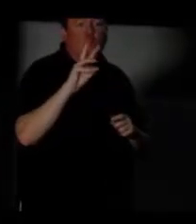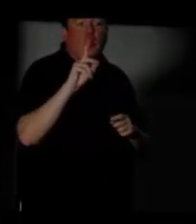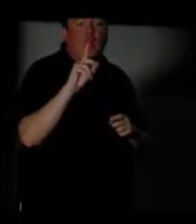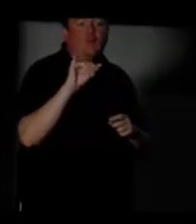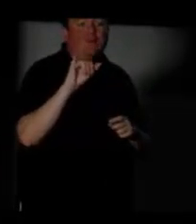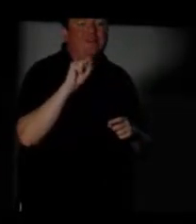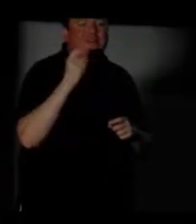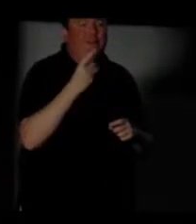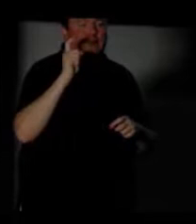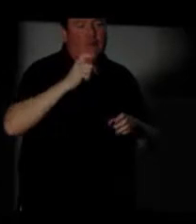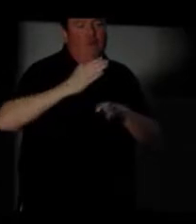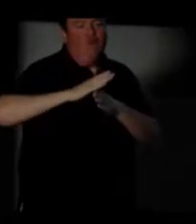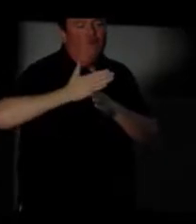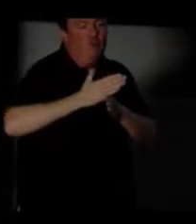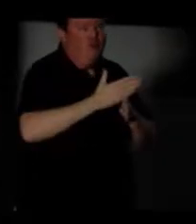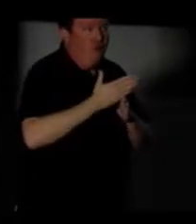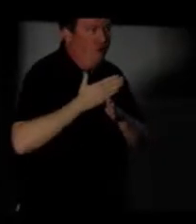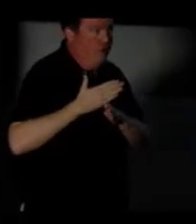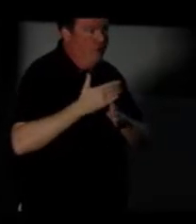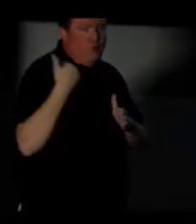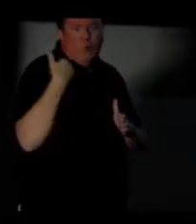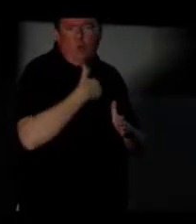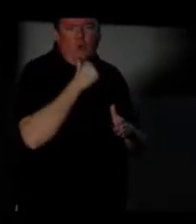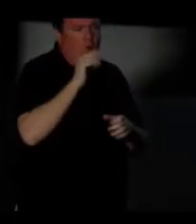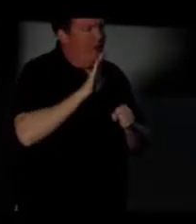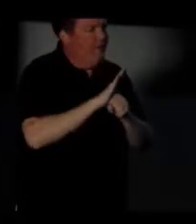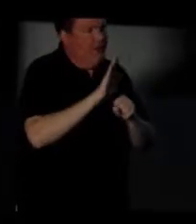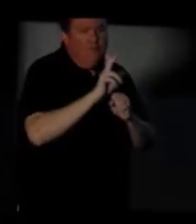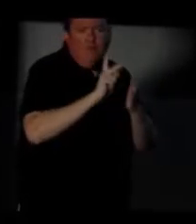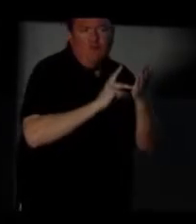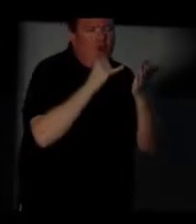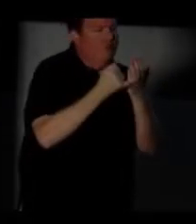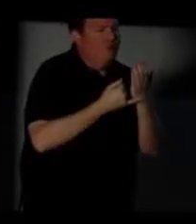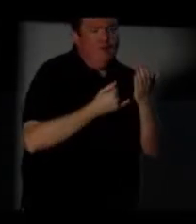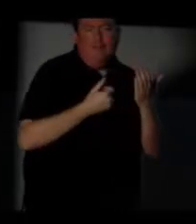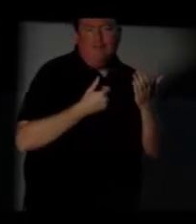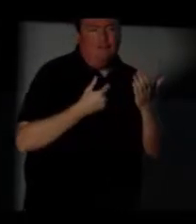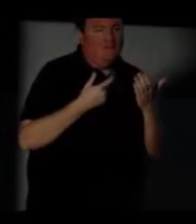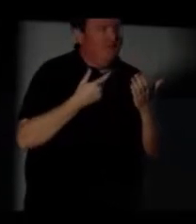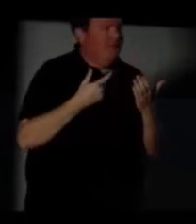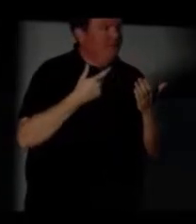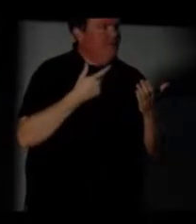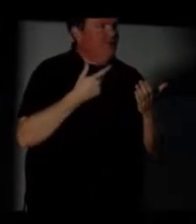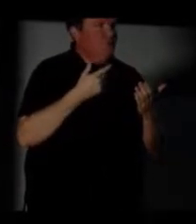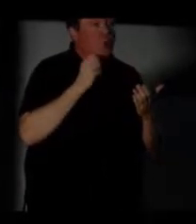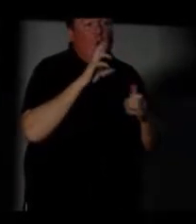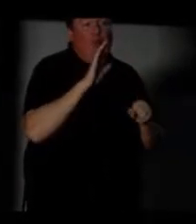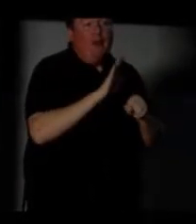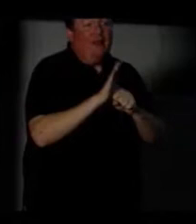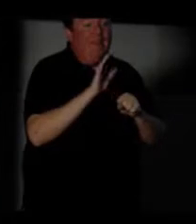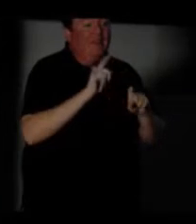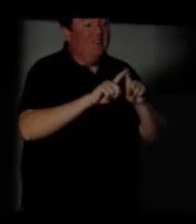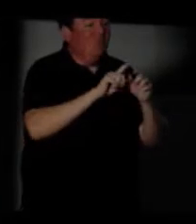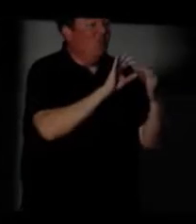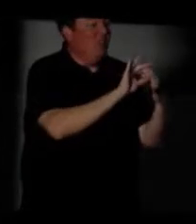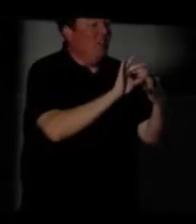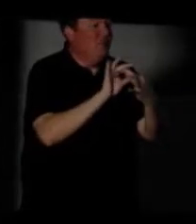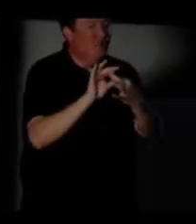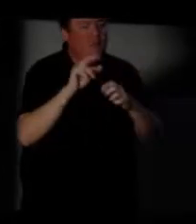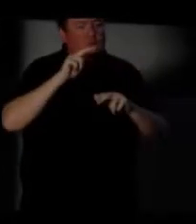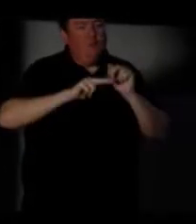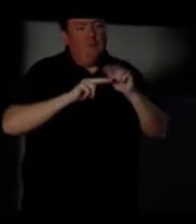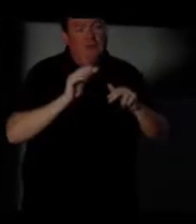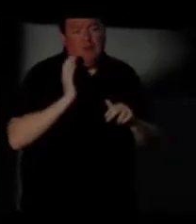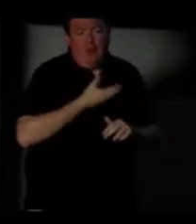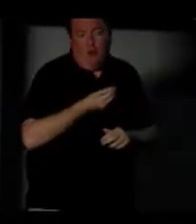share. We don't have enough projects running all of the time or enough relationships, if you like, to build our own crowd